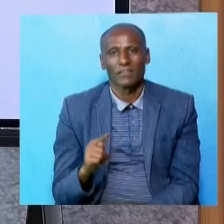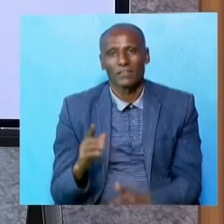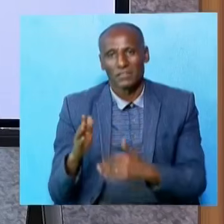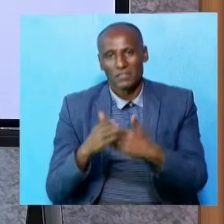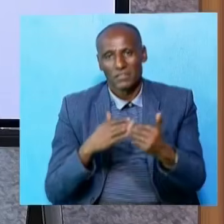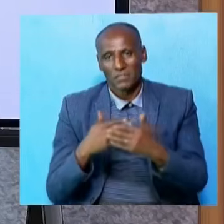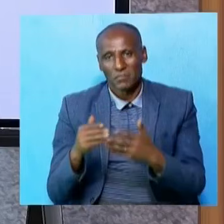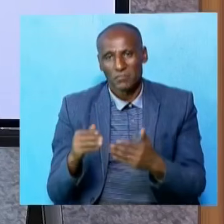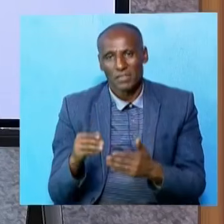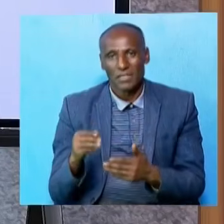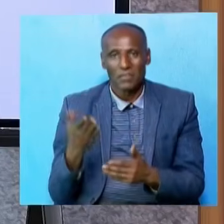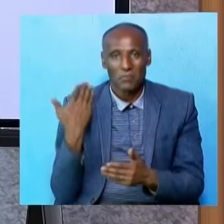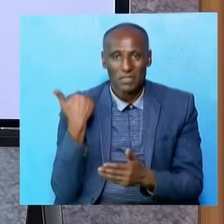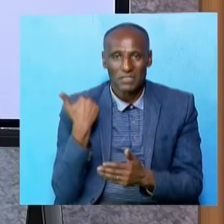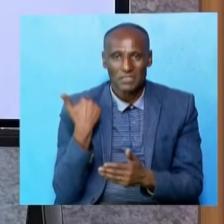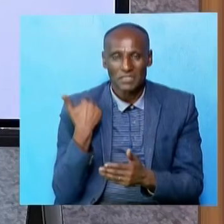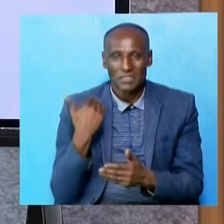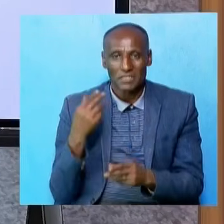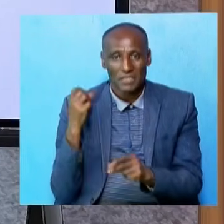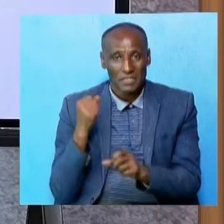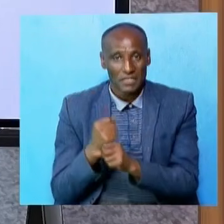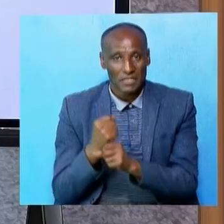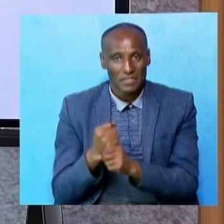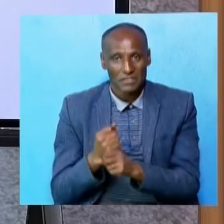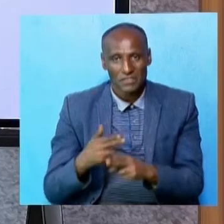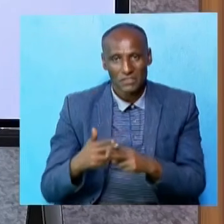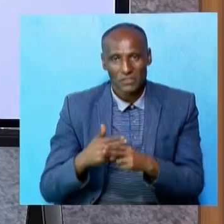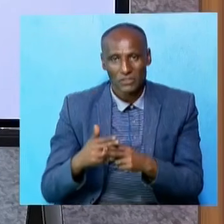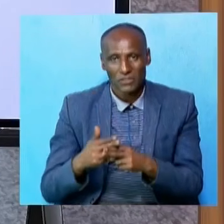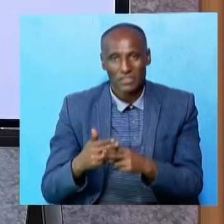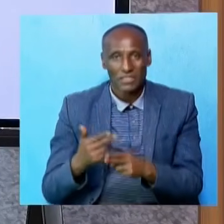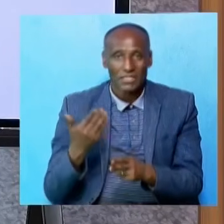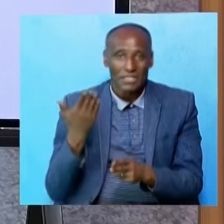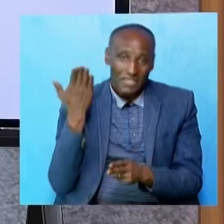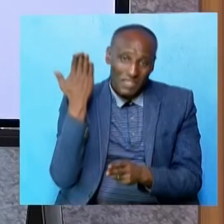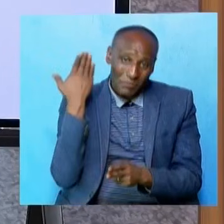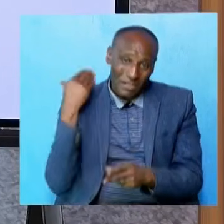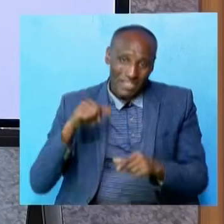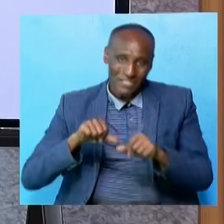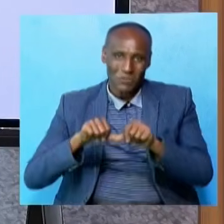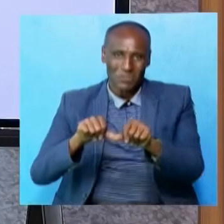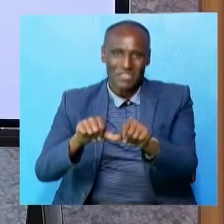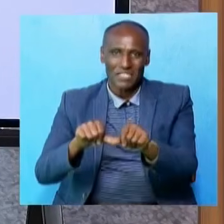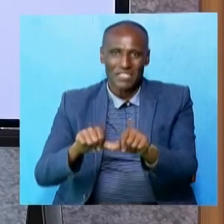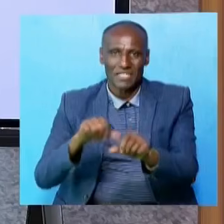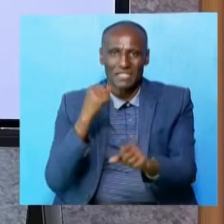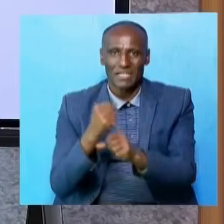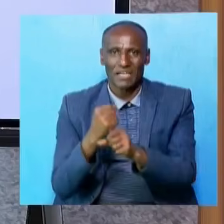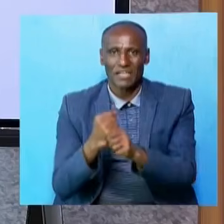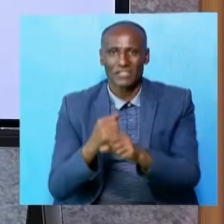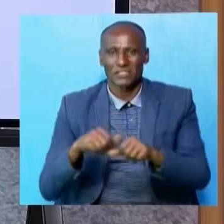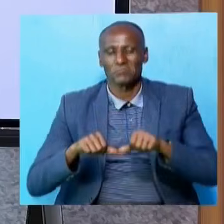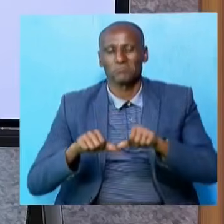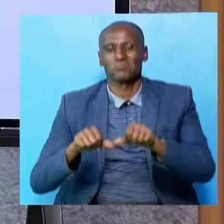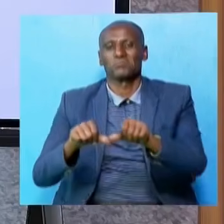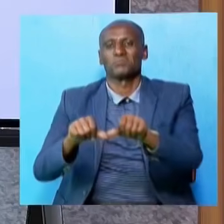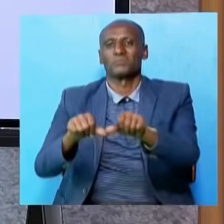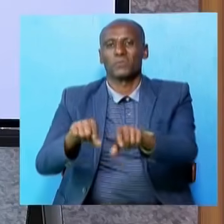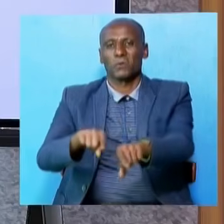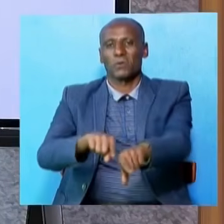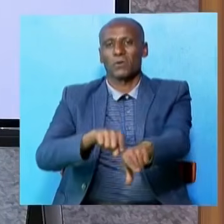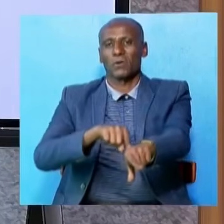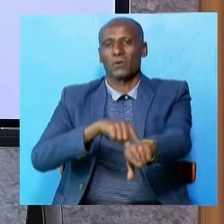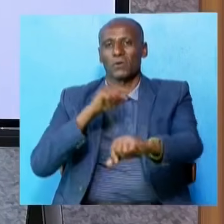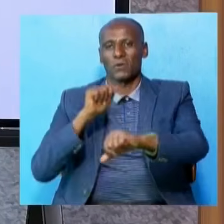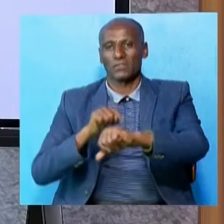is short. In the past continuous, it is long. Then the form of simple past is what? Past